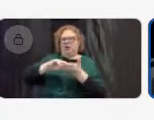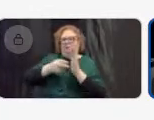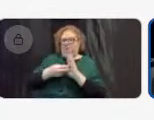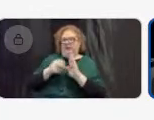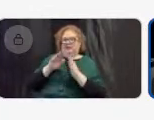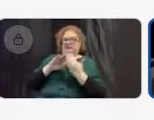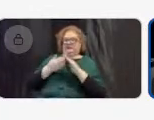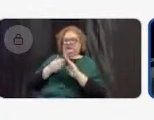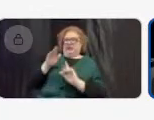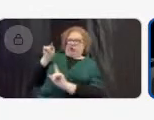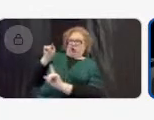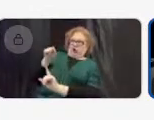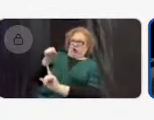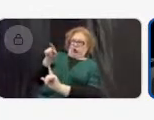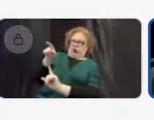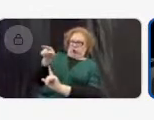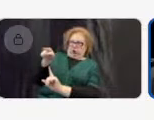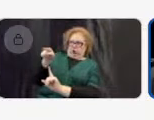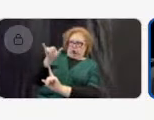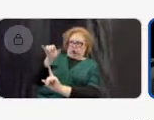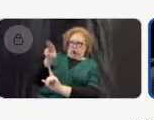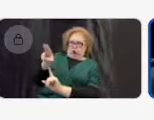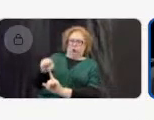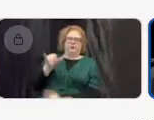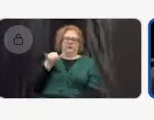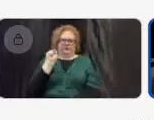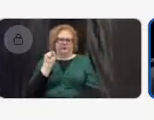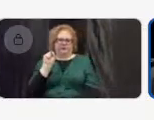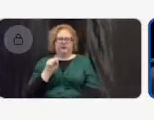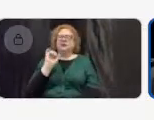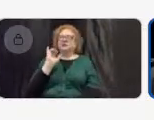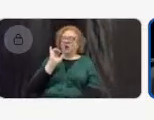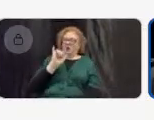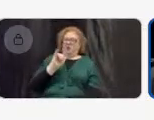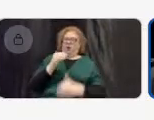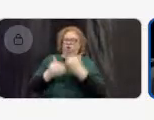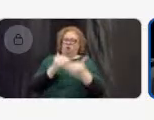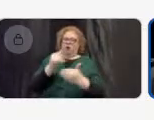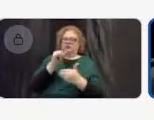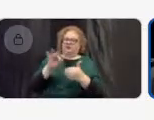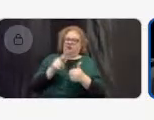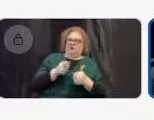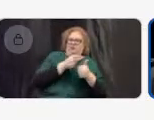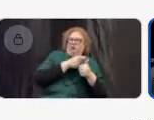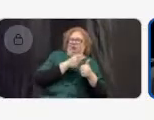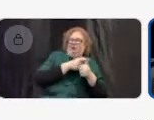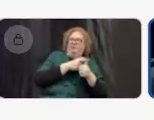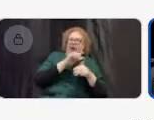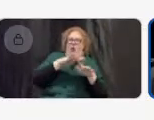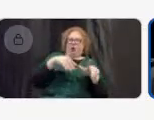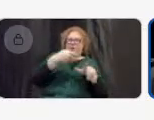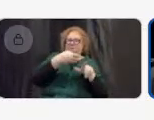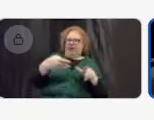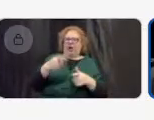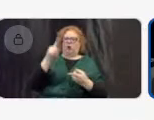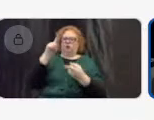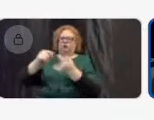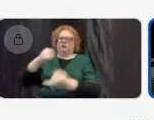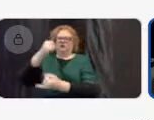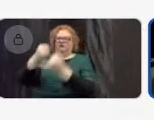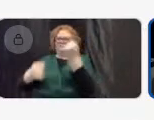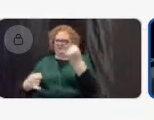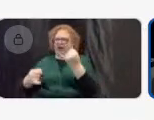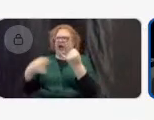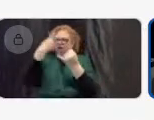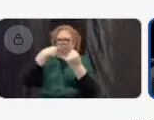Okay. So in between the process of the preliminary plat being approved and the final plat, I'm assuming that the engineers and everybody goes out